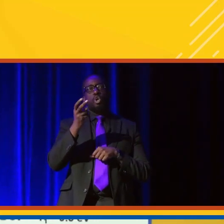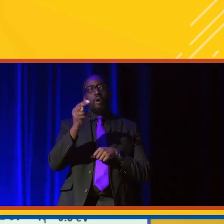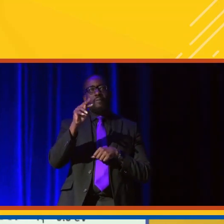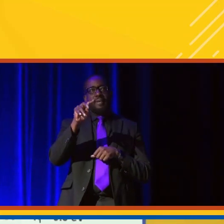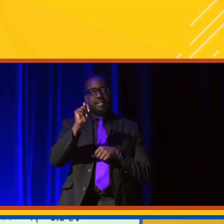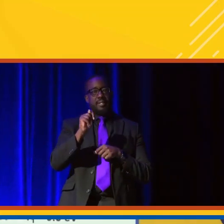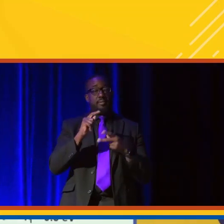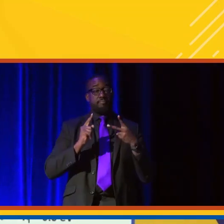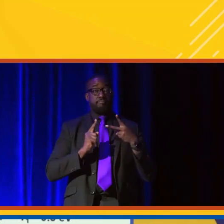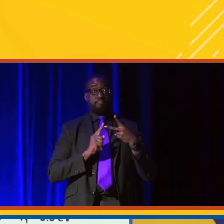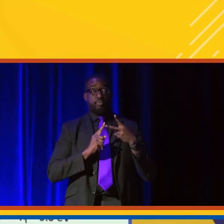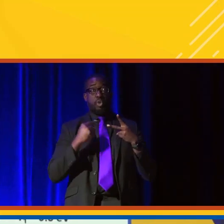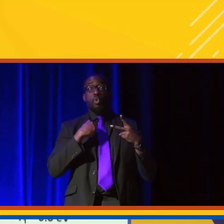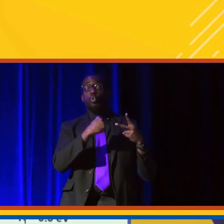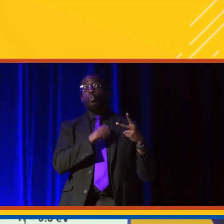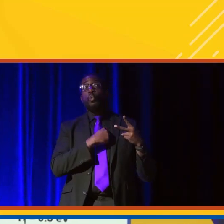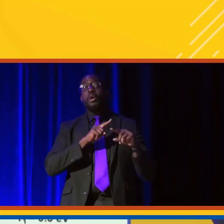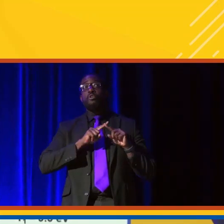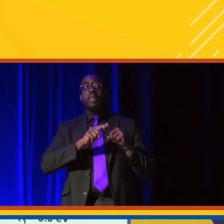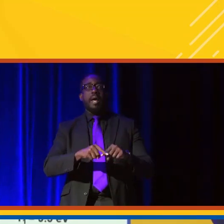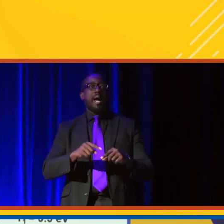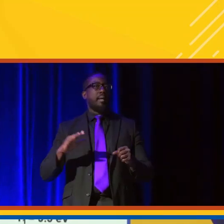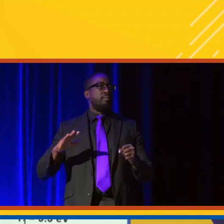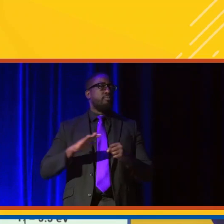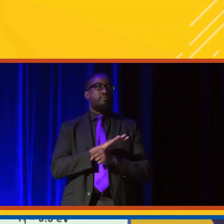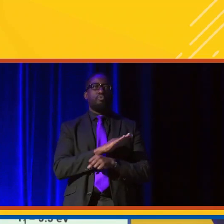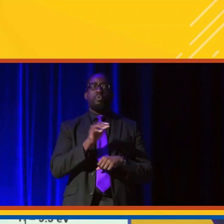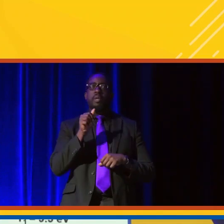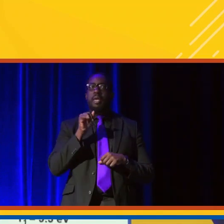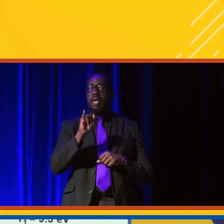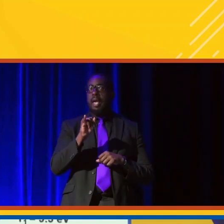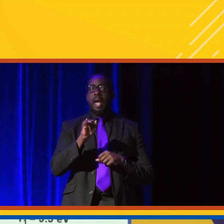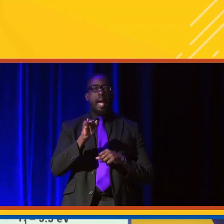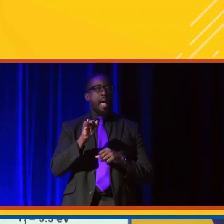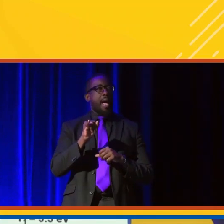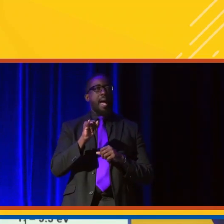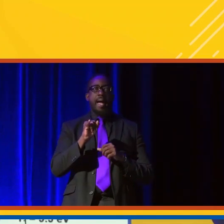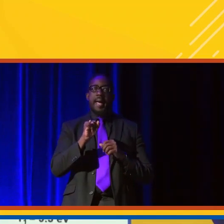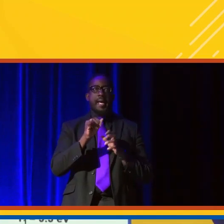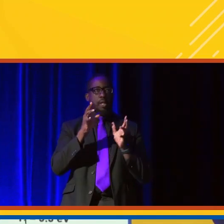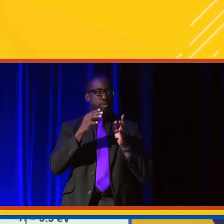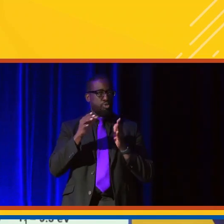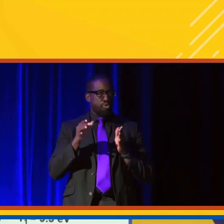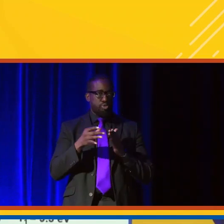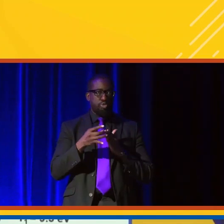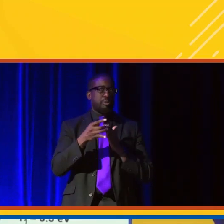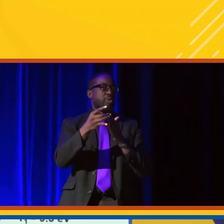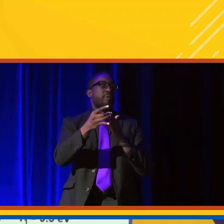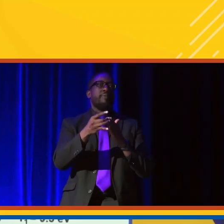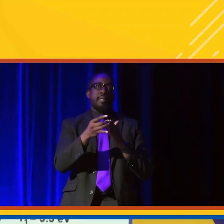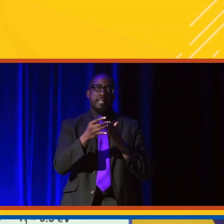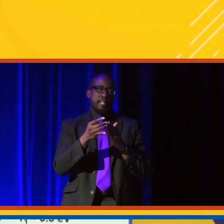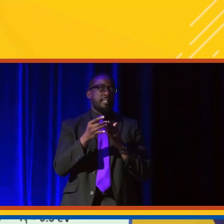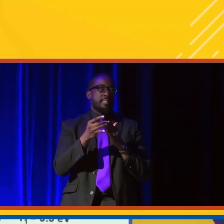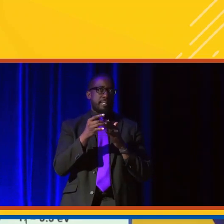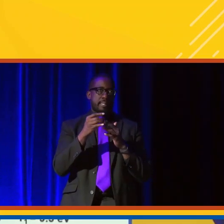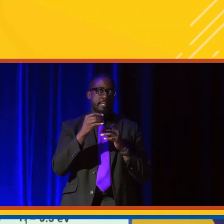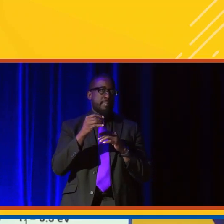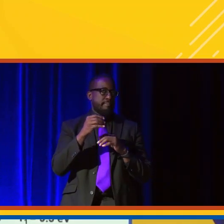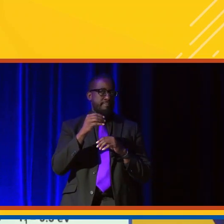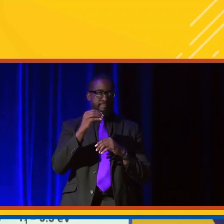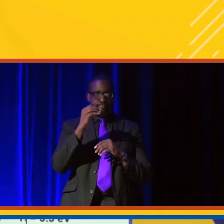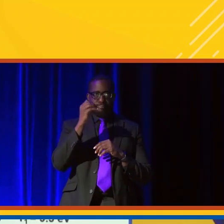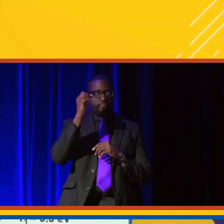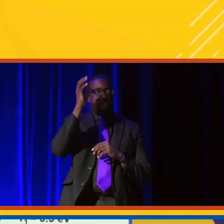we relied on a purely AI Bayesian optimization driven campaign for a problem in which we knew next to nothing about what the answer should